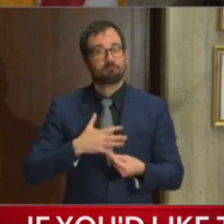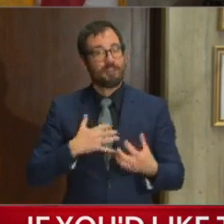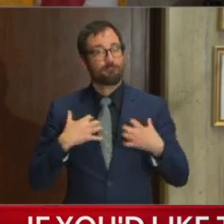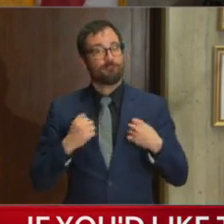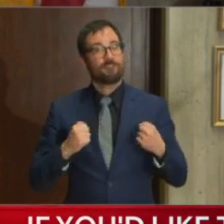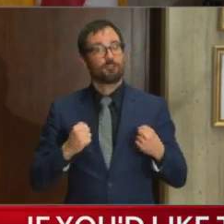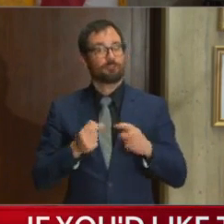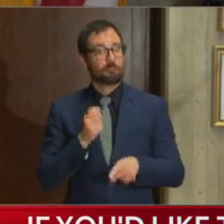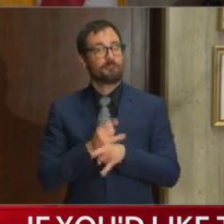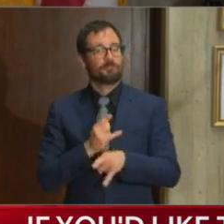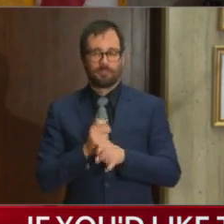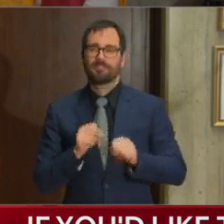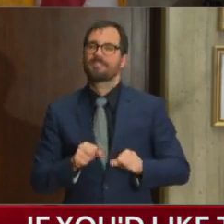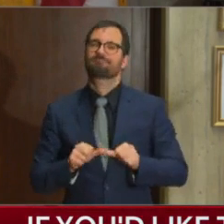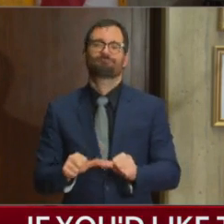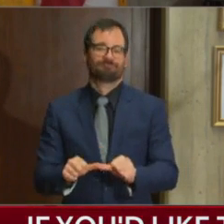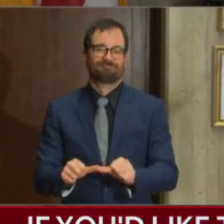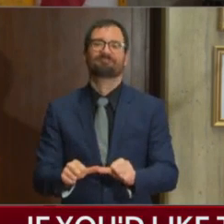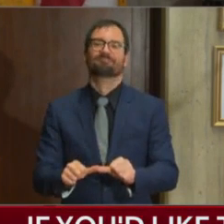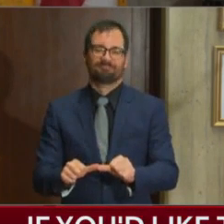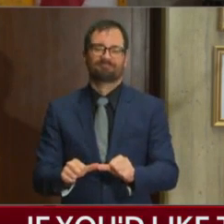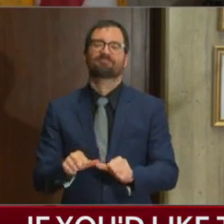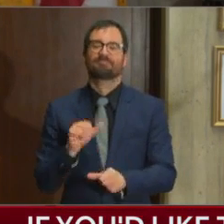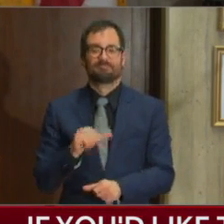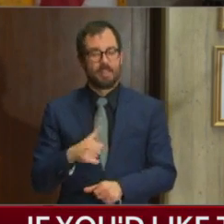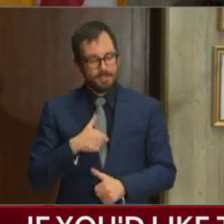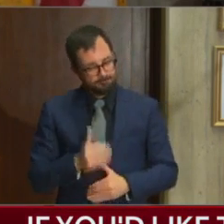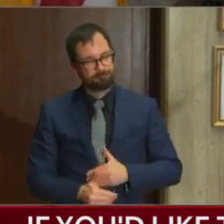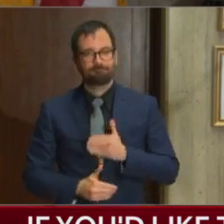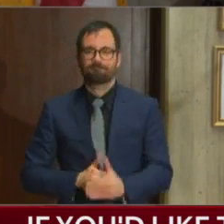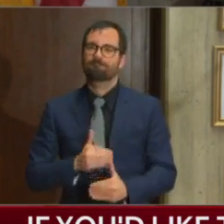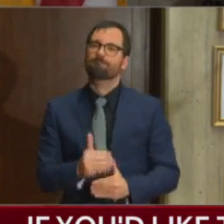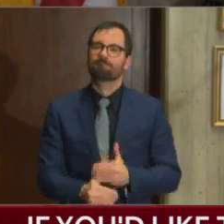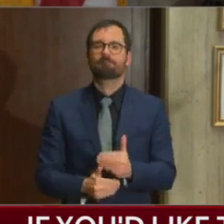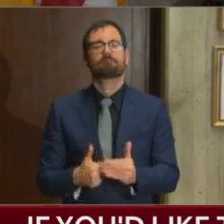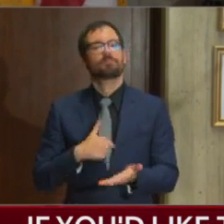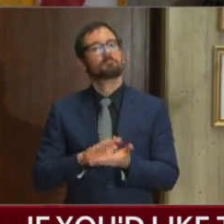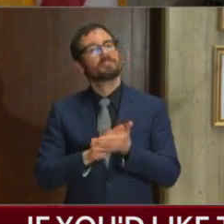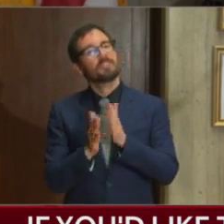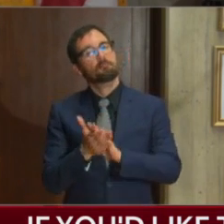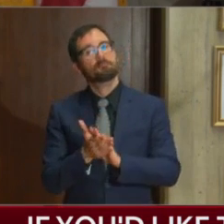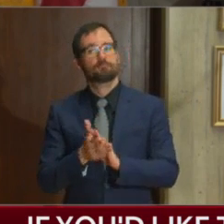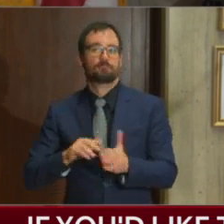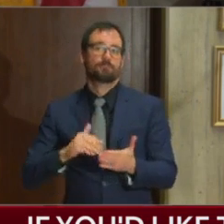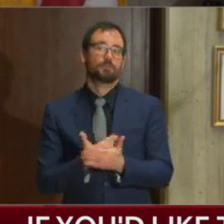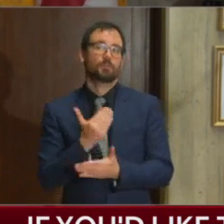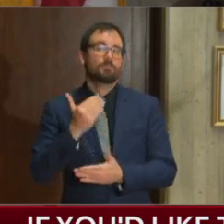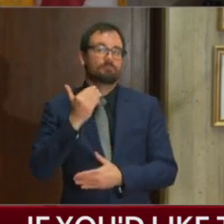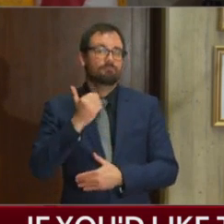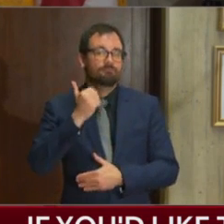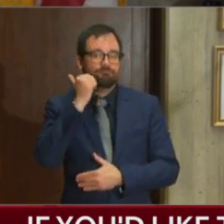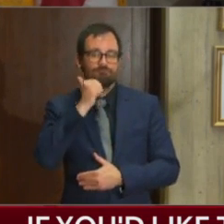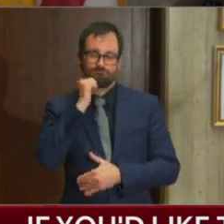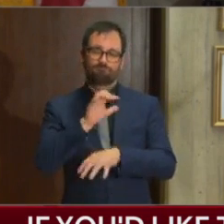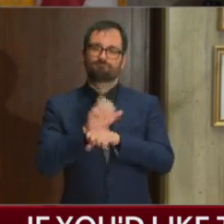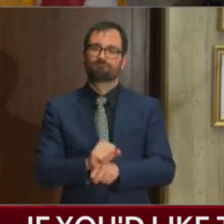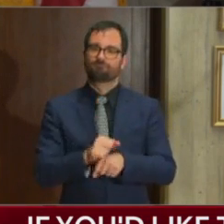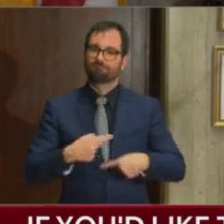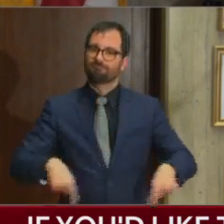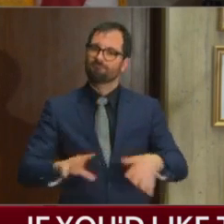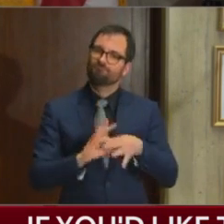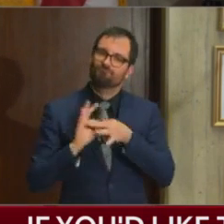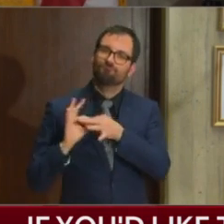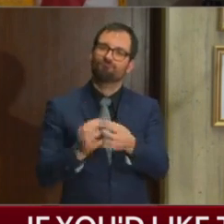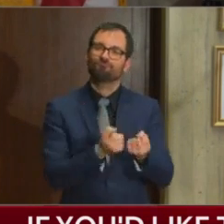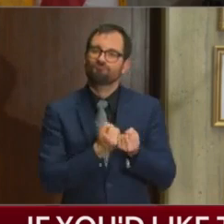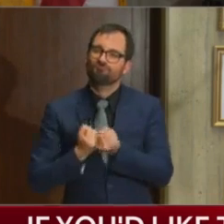crisis for some time. So we're going to keep relying on each other. These are not ordinary times in our city,